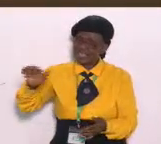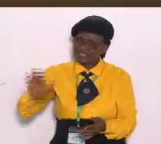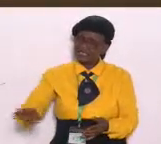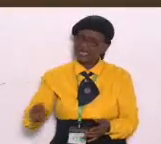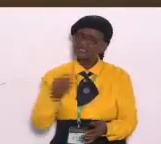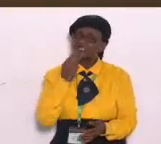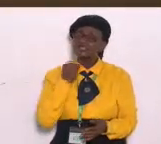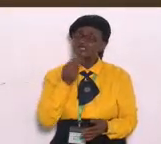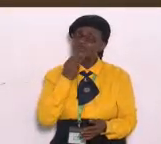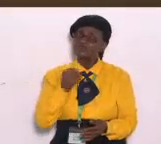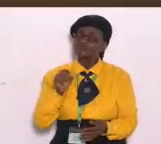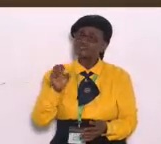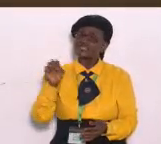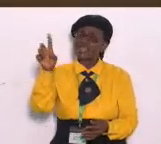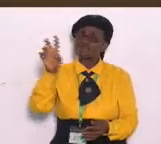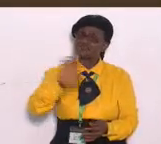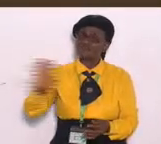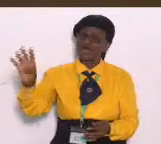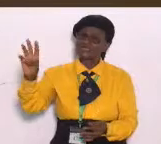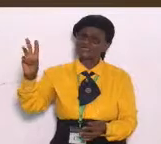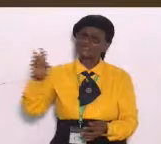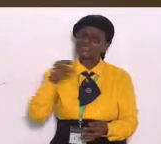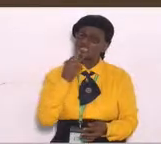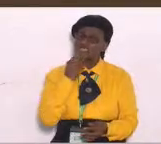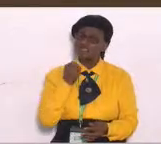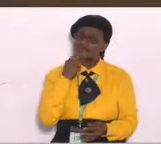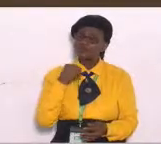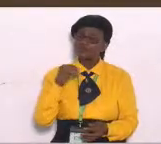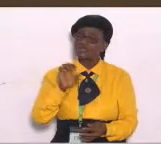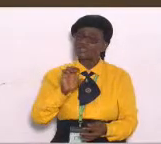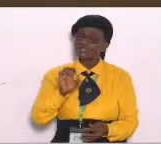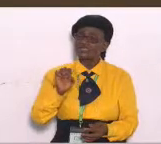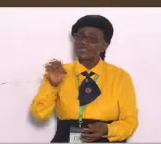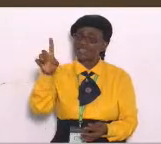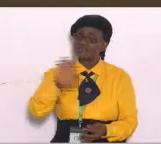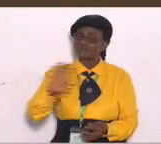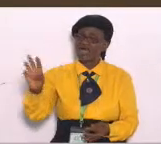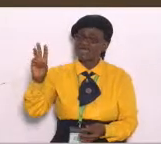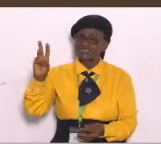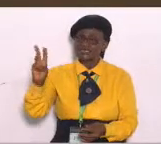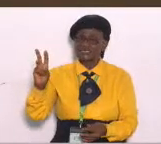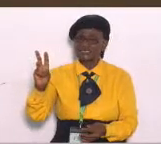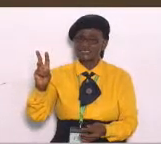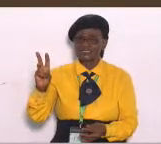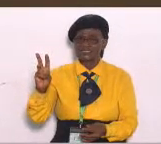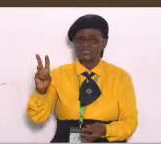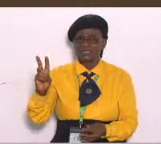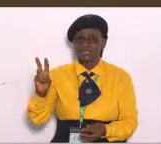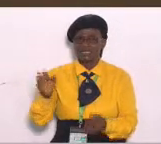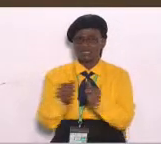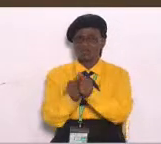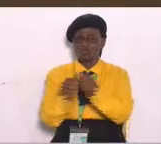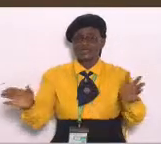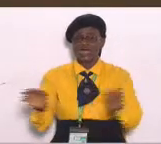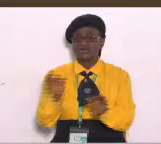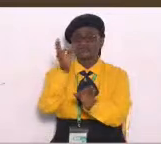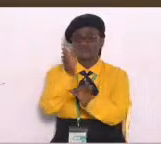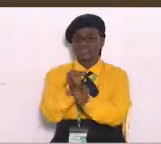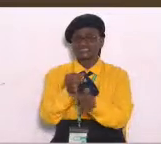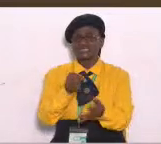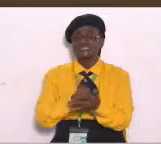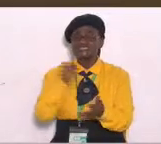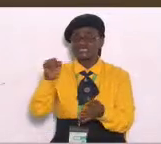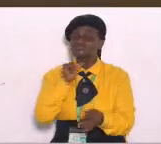Hebrews 11 verse 6. Hebrews 11 verse 6. Without faith, it